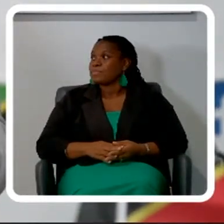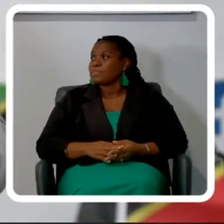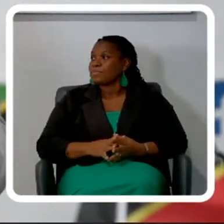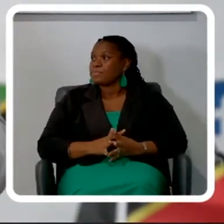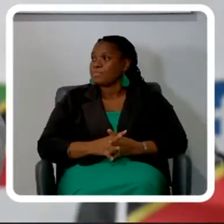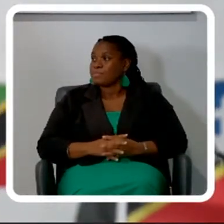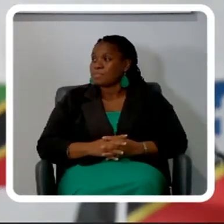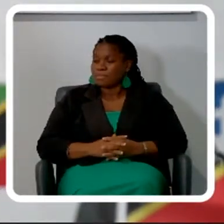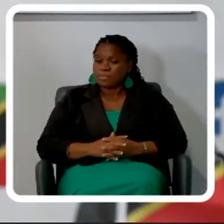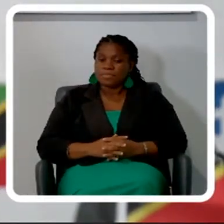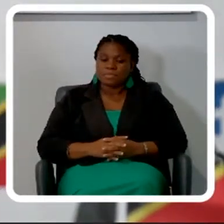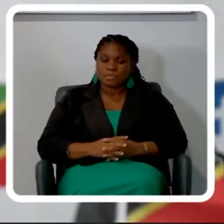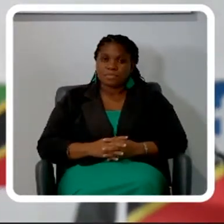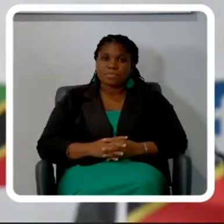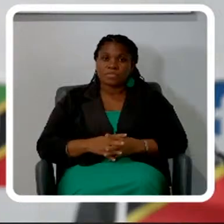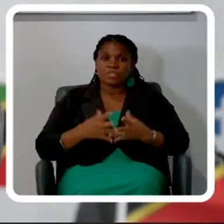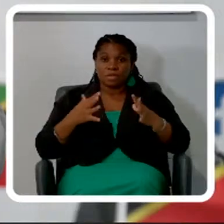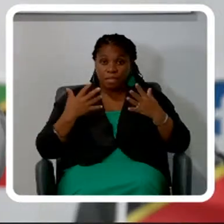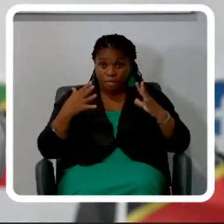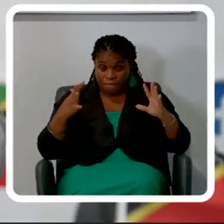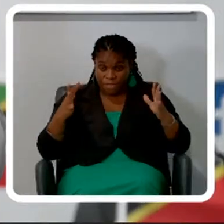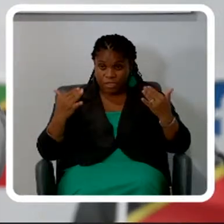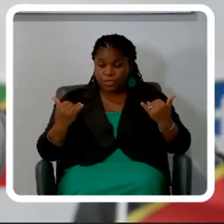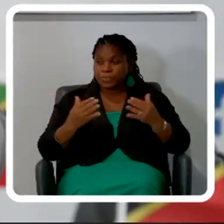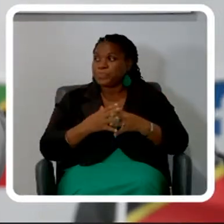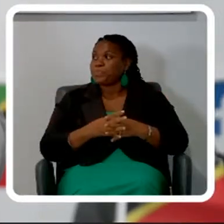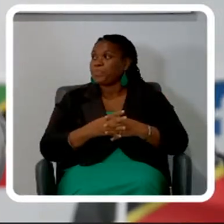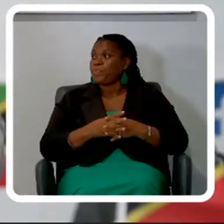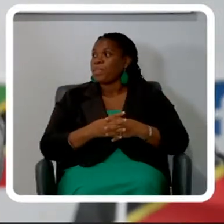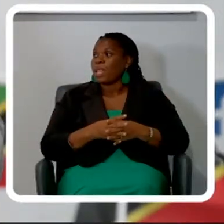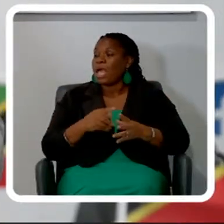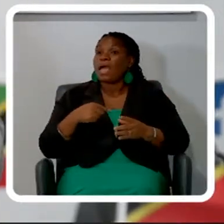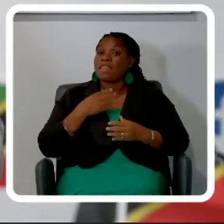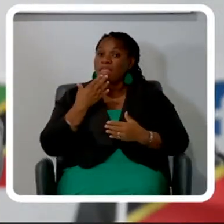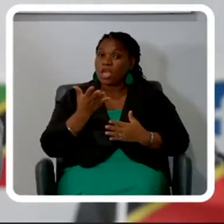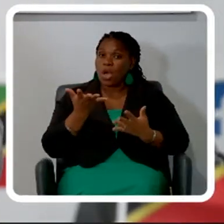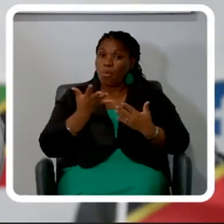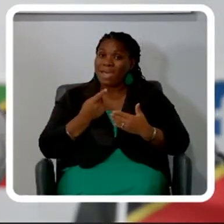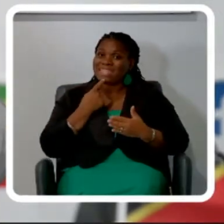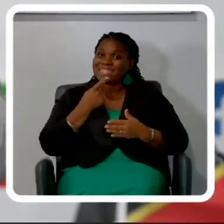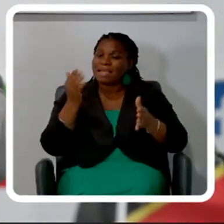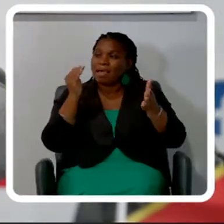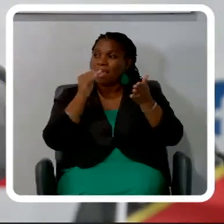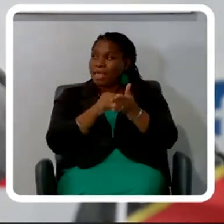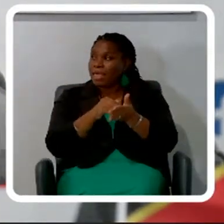Doug? Yes, so just to wrap up, thank you. I just want to reiterate that our